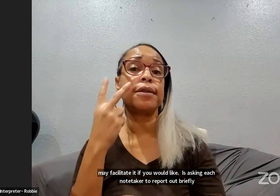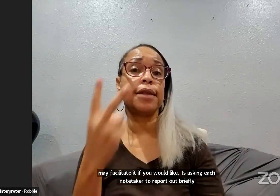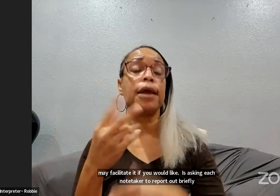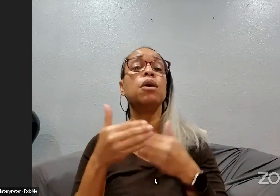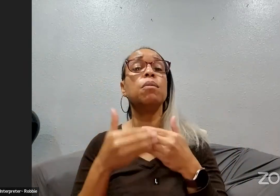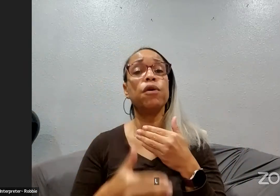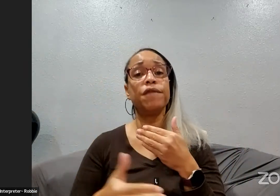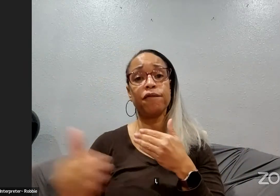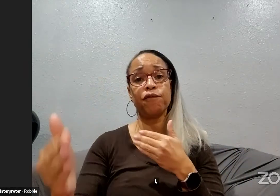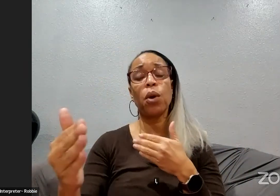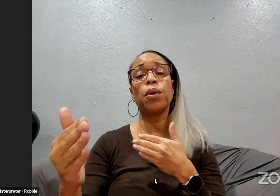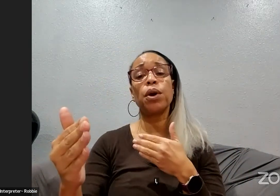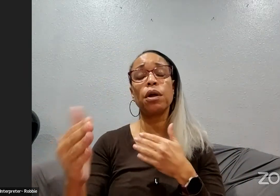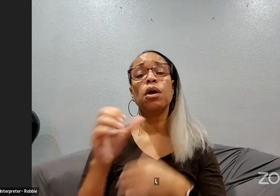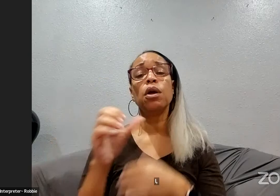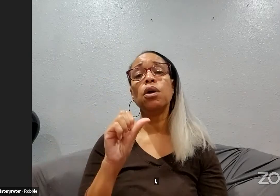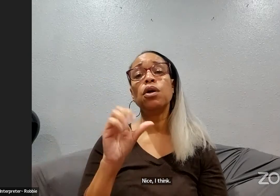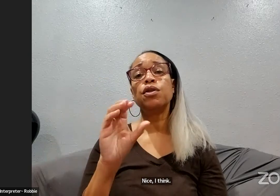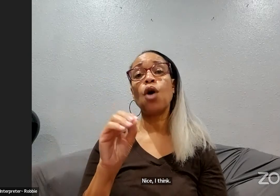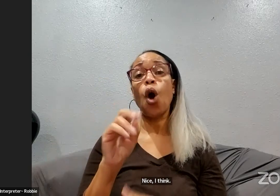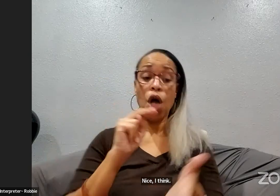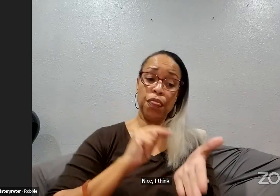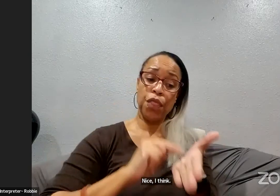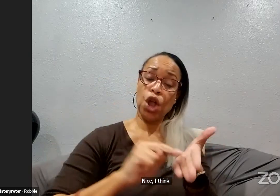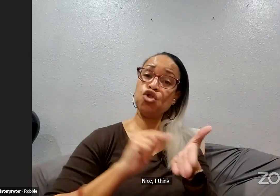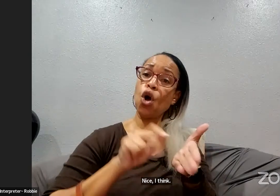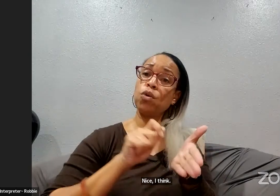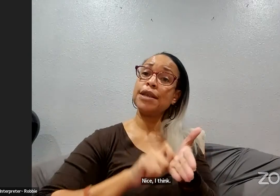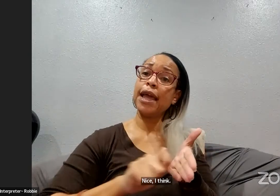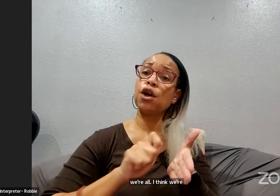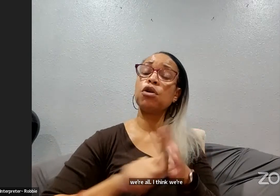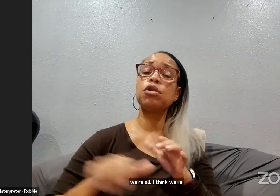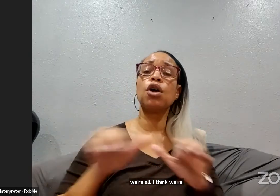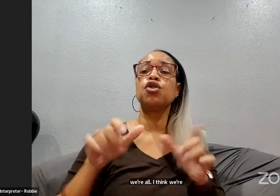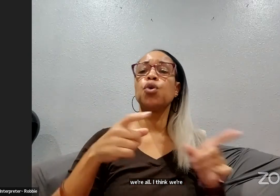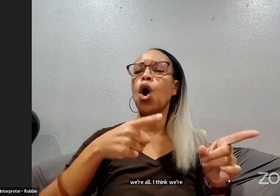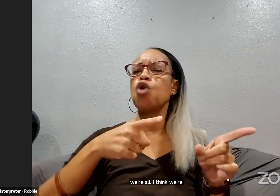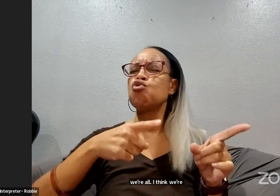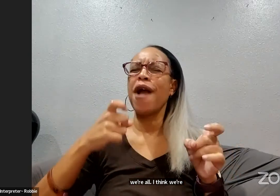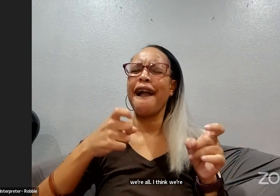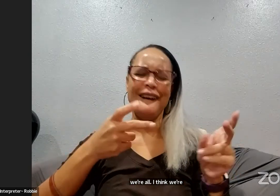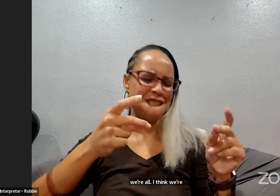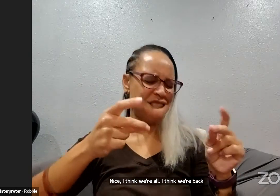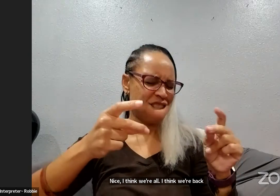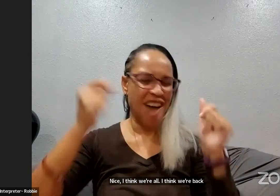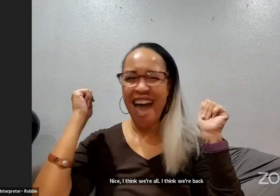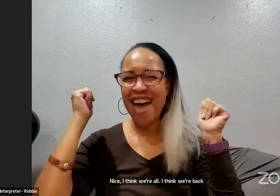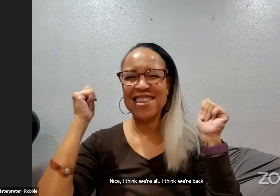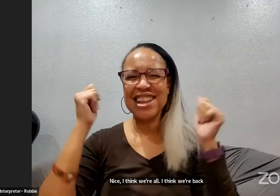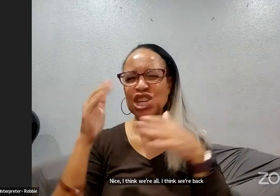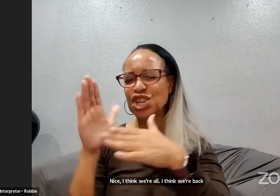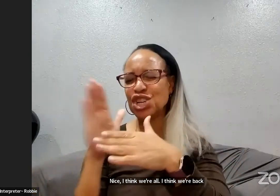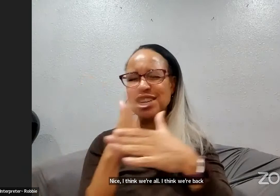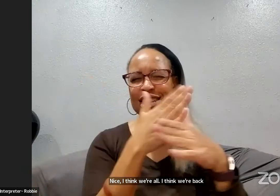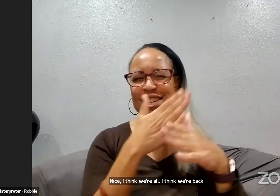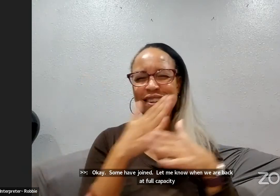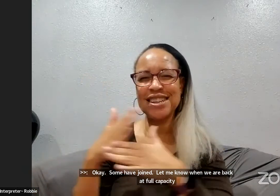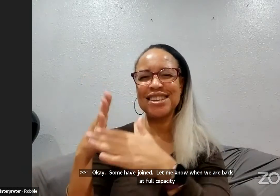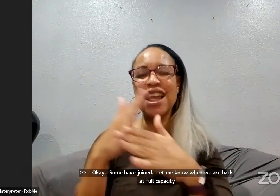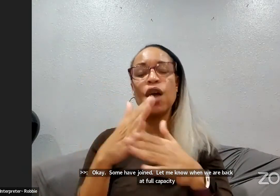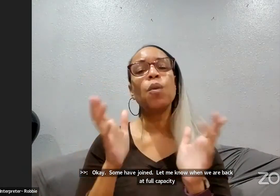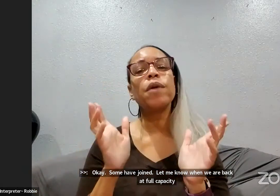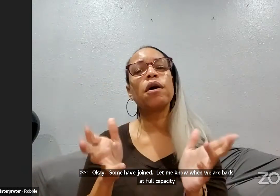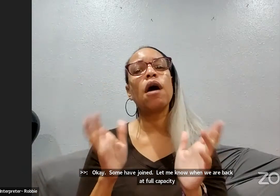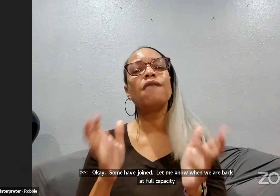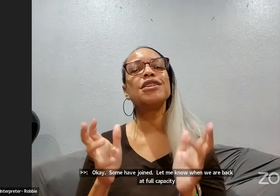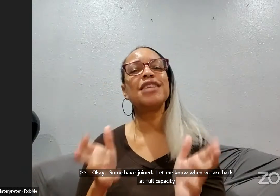forward. So our note takers are going to do a quick lightning round of sharing of what were some of the